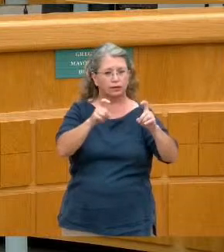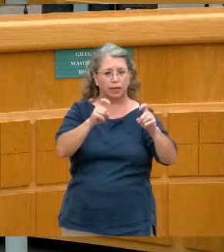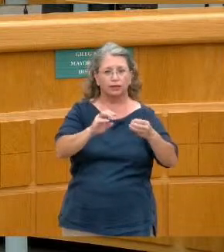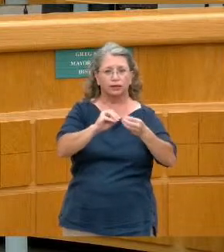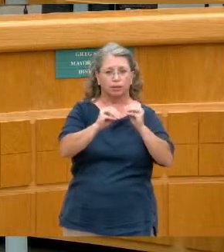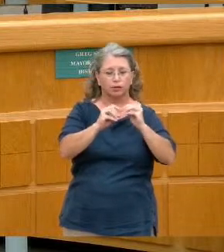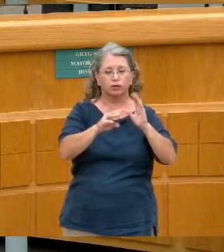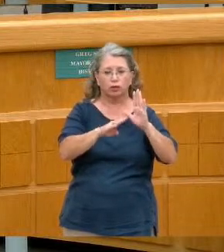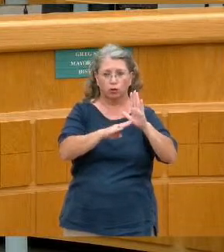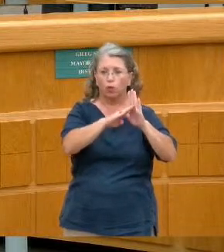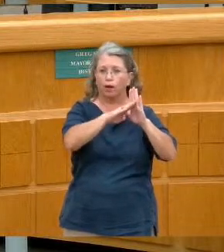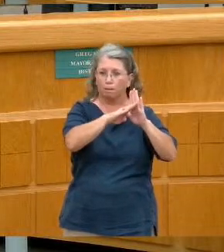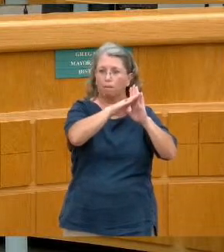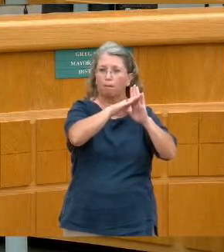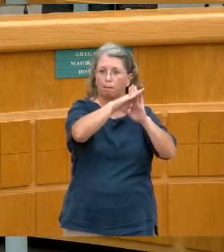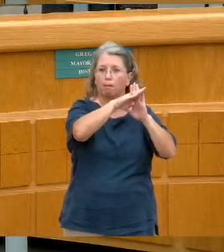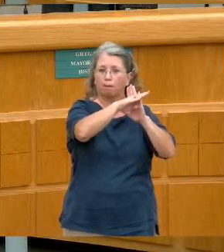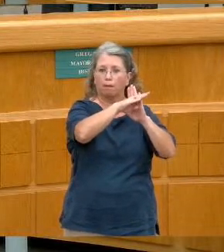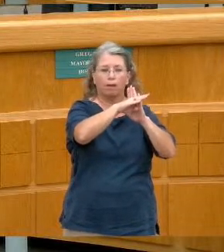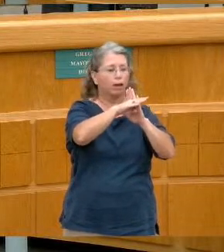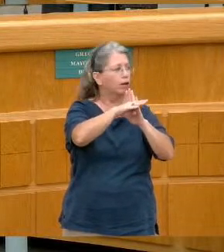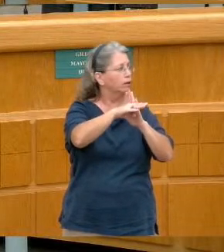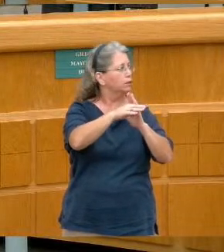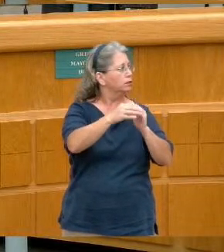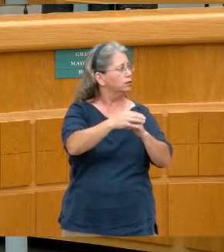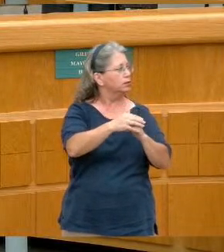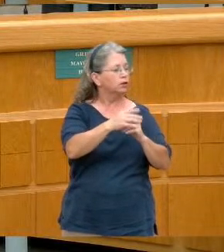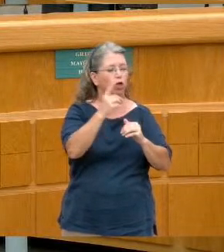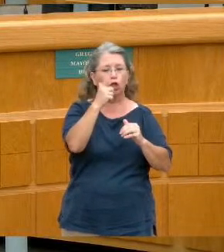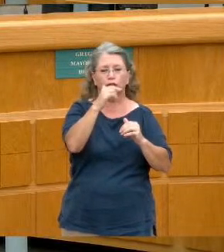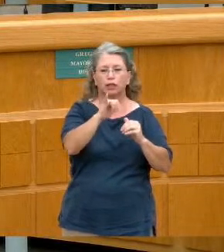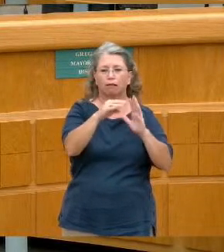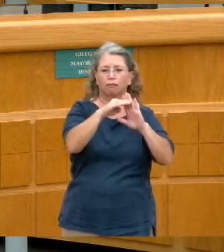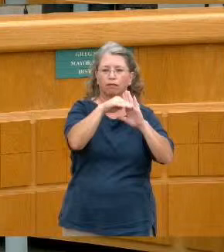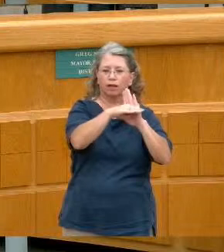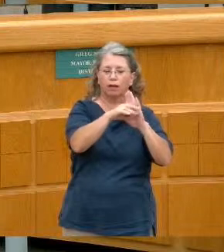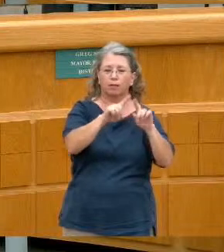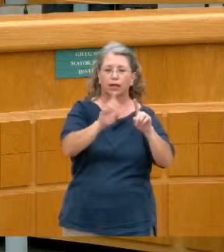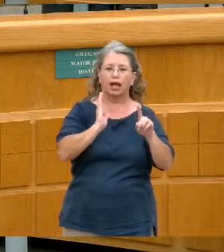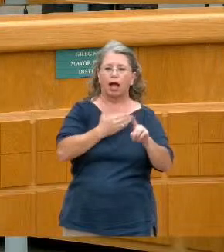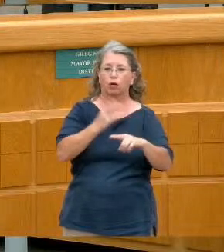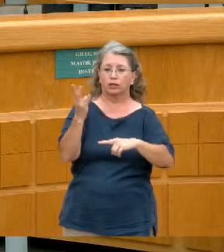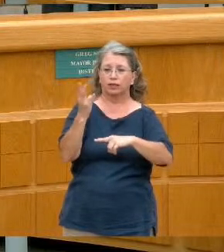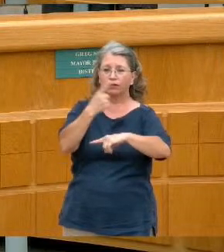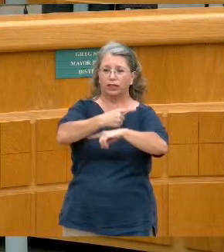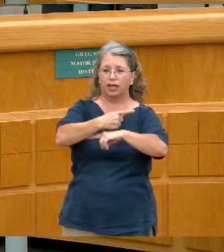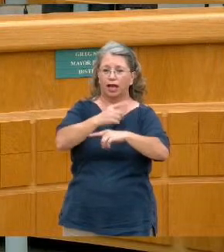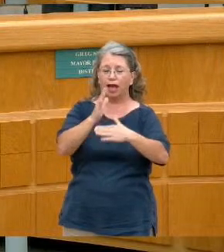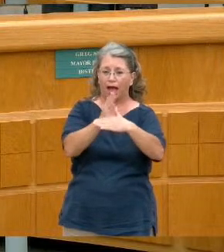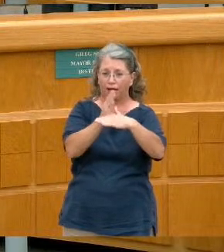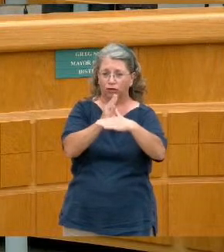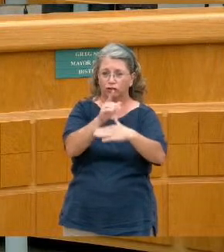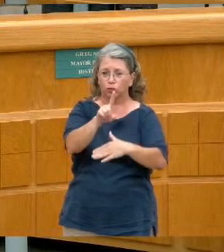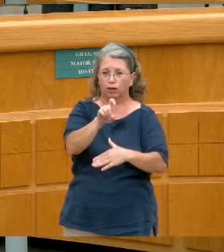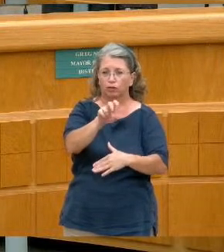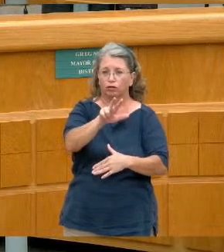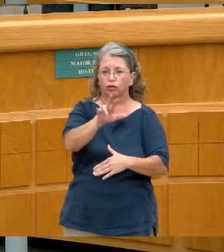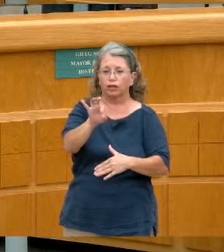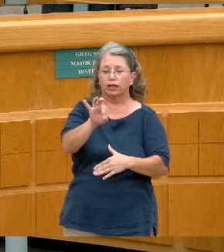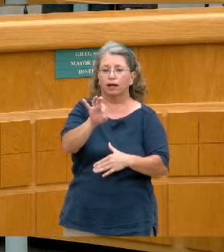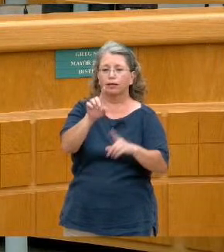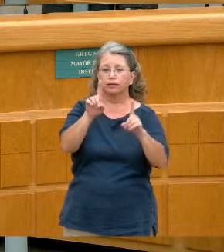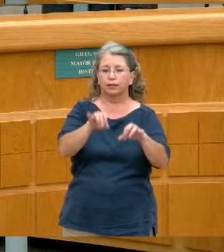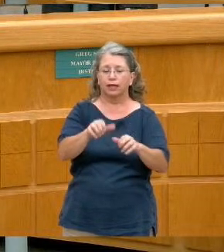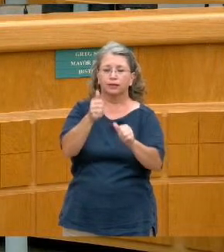Here we go. It looks a little bit flat down there at the end, but our 7-day average is 139 tests performed per